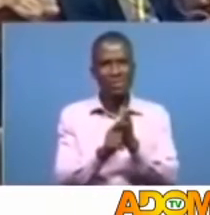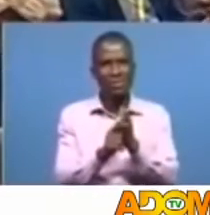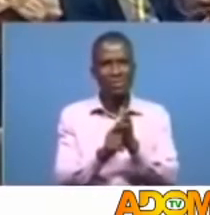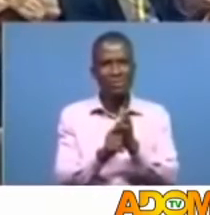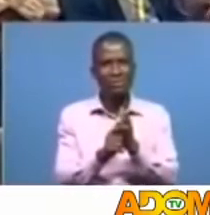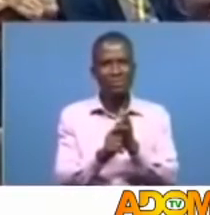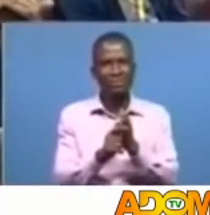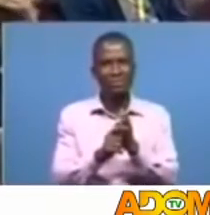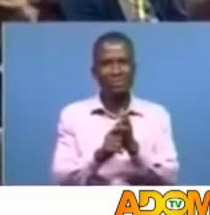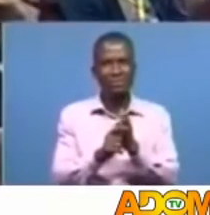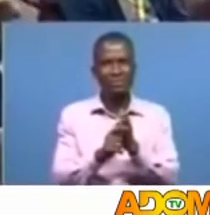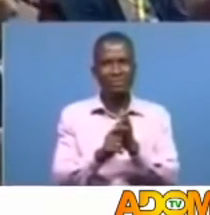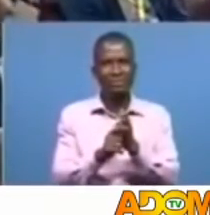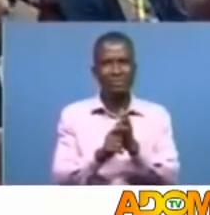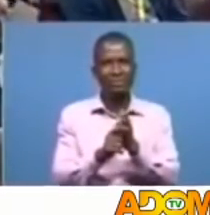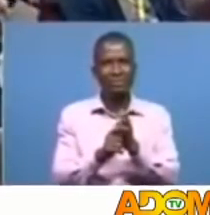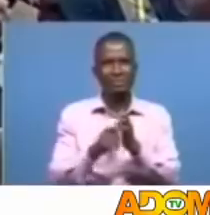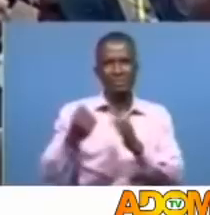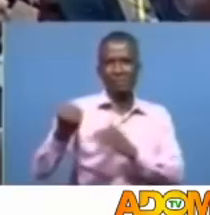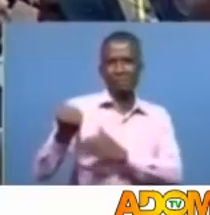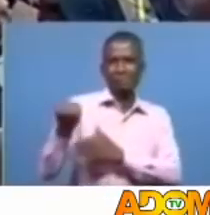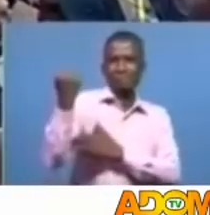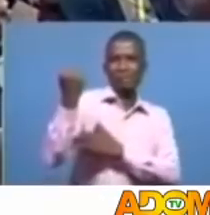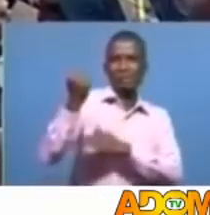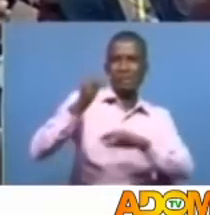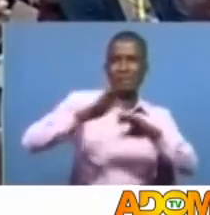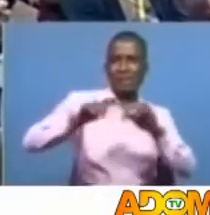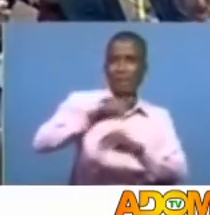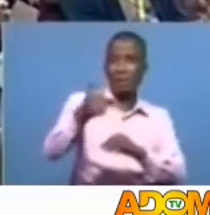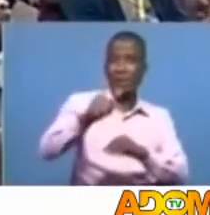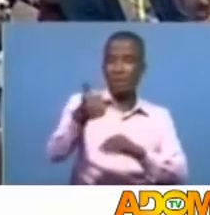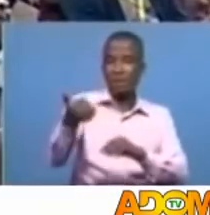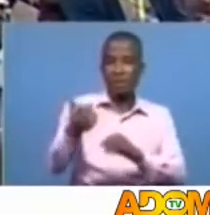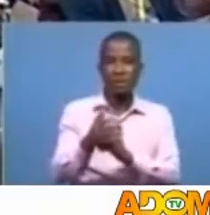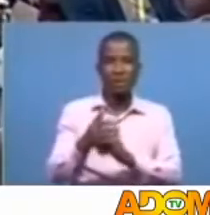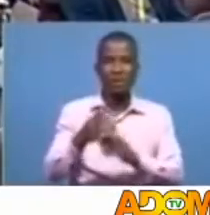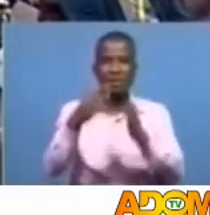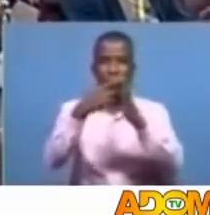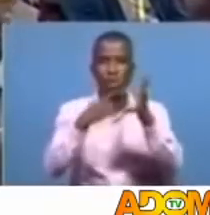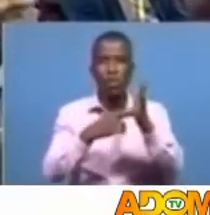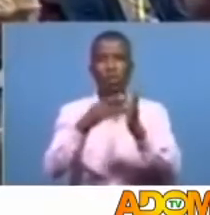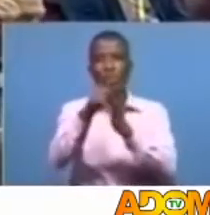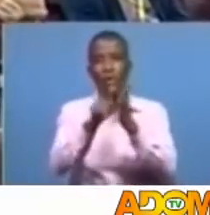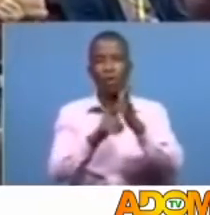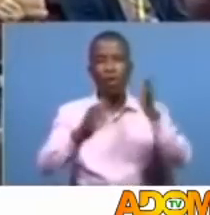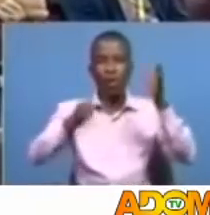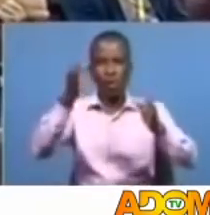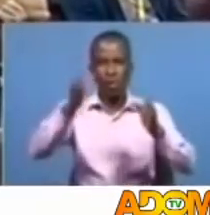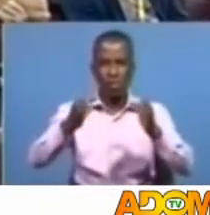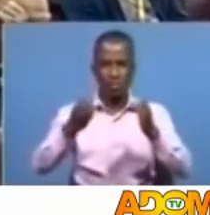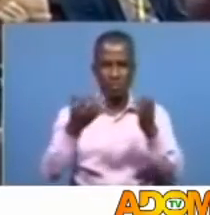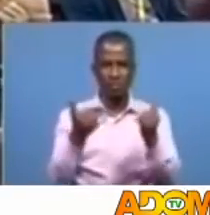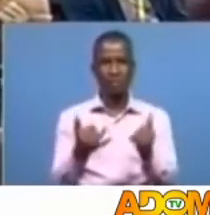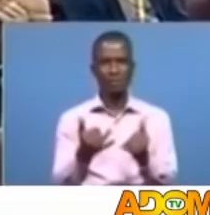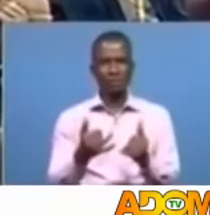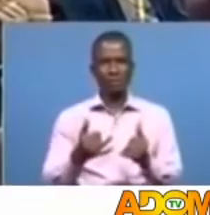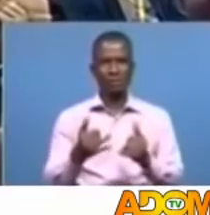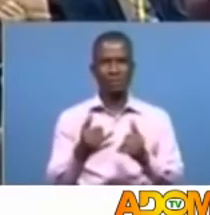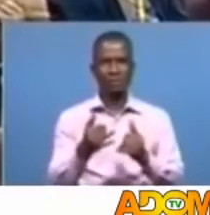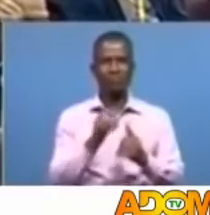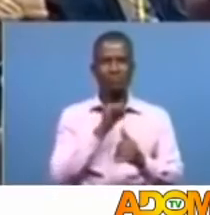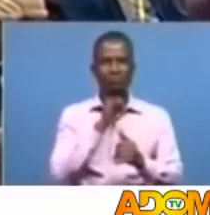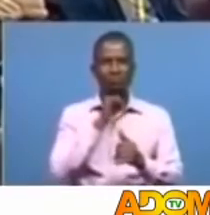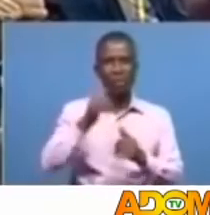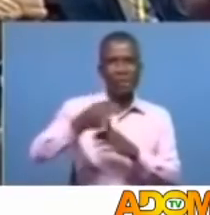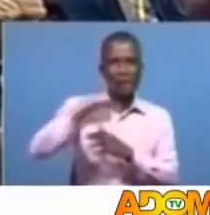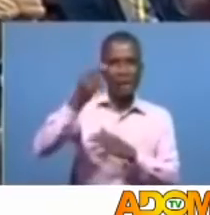superior to subsidiary legislation. The rules of court committee are not of a higher standing